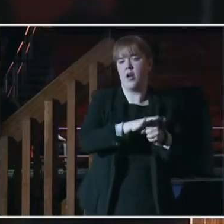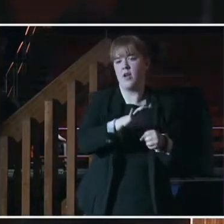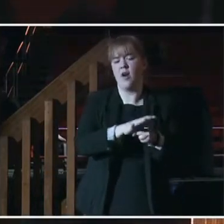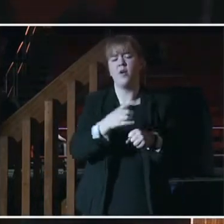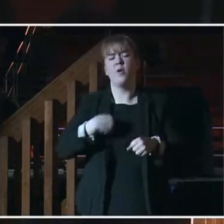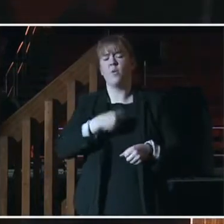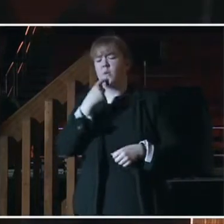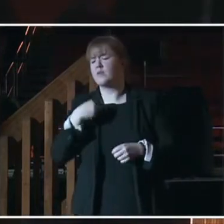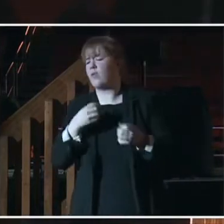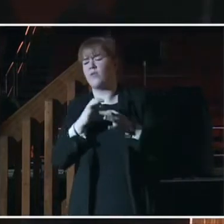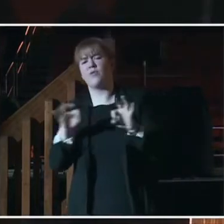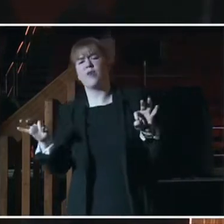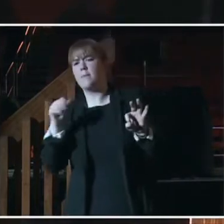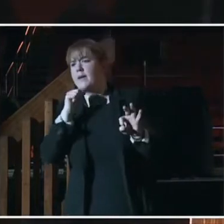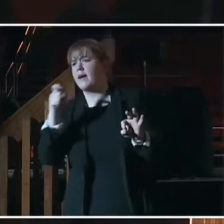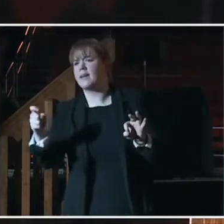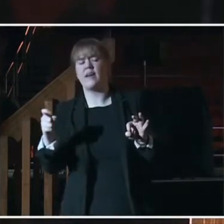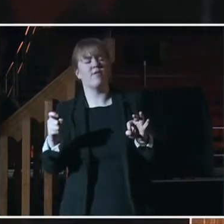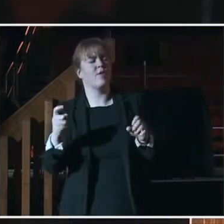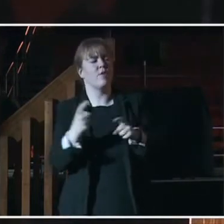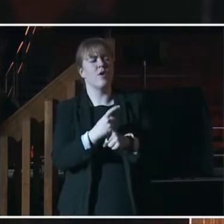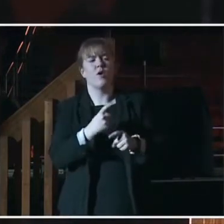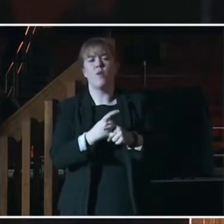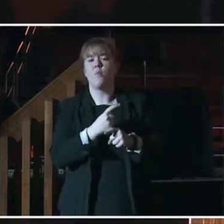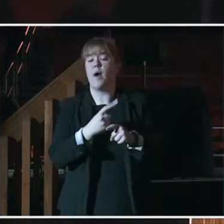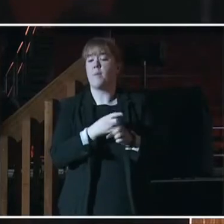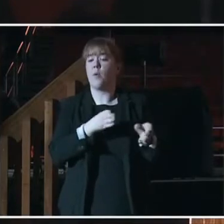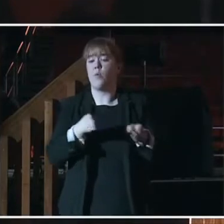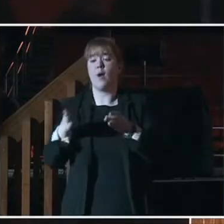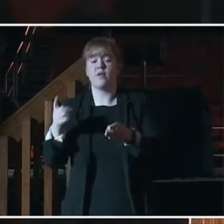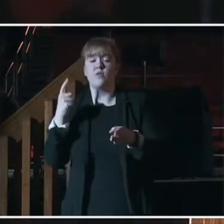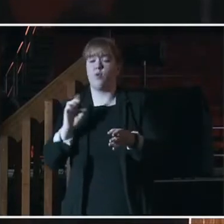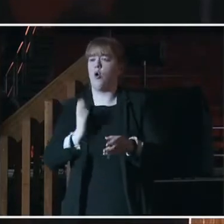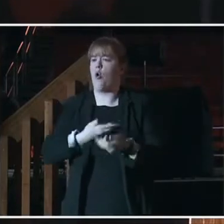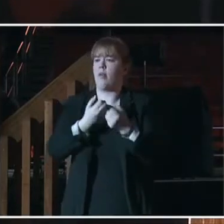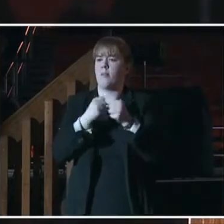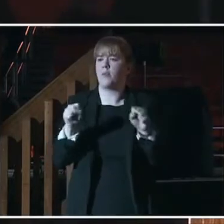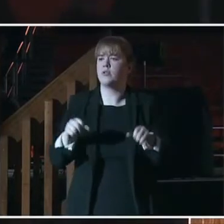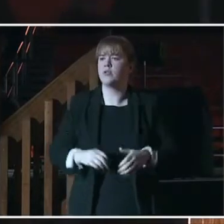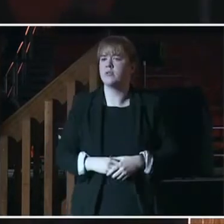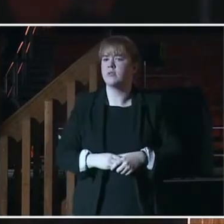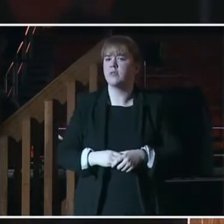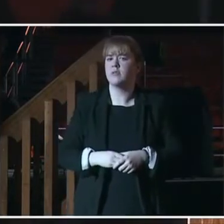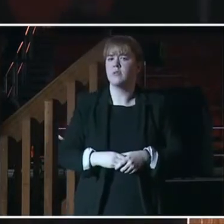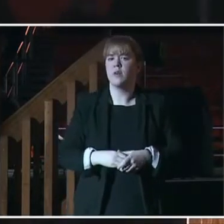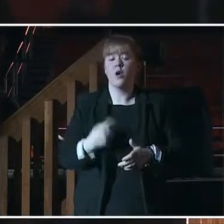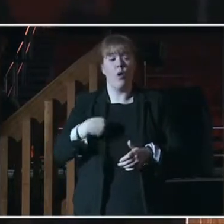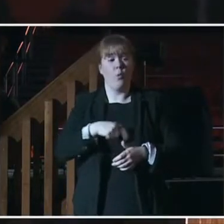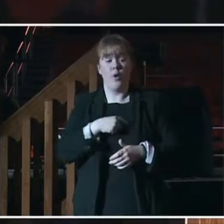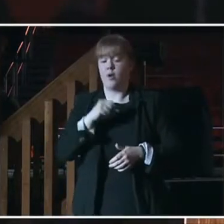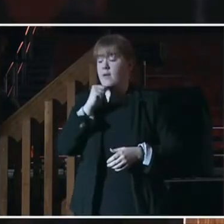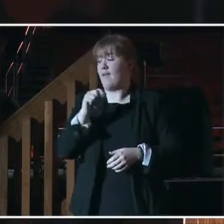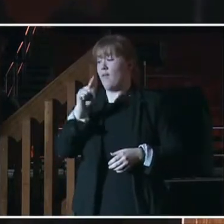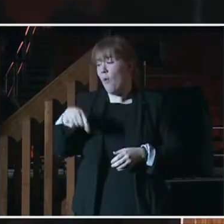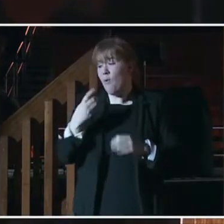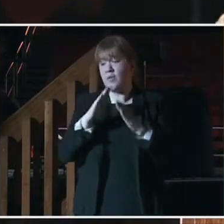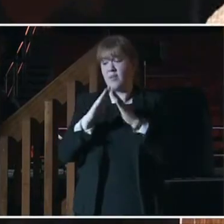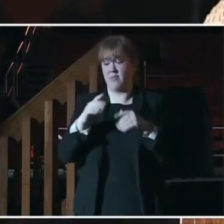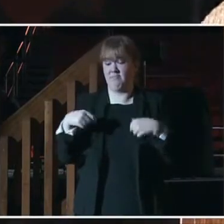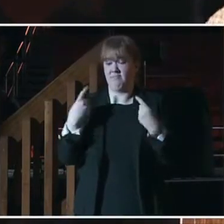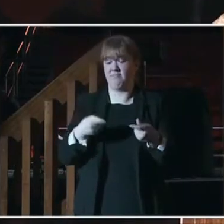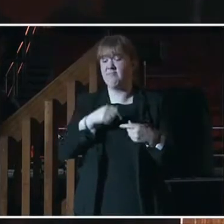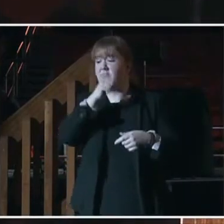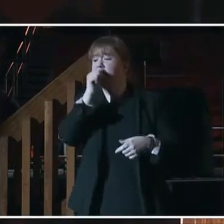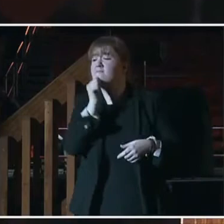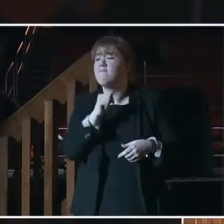we were free, but not given the proper tools for our liberation. And we're not the only community that suffered from an idea